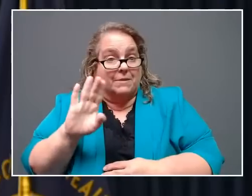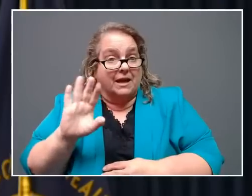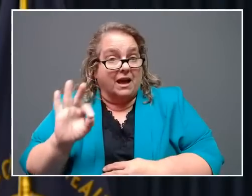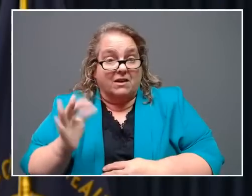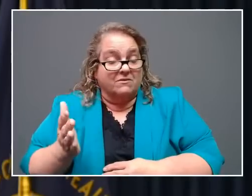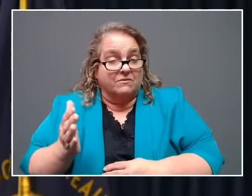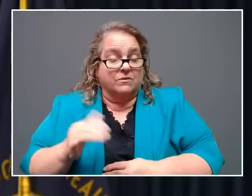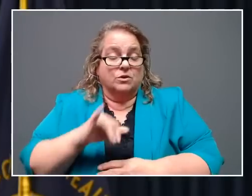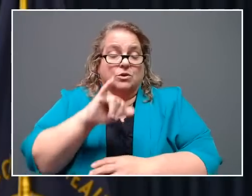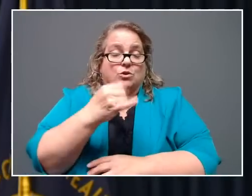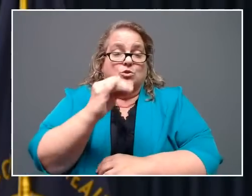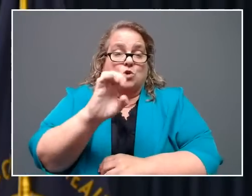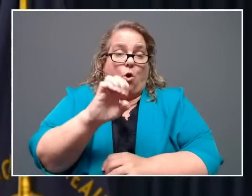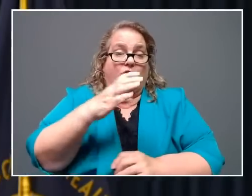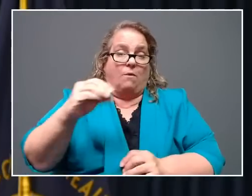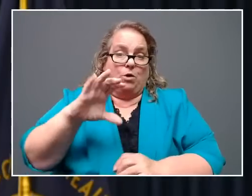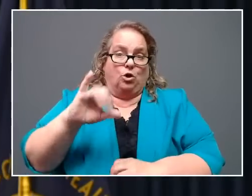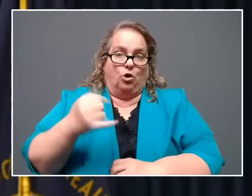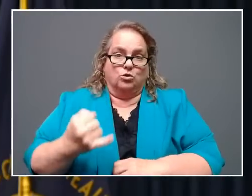Courier-Journal.